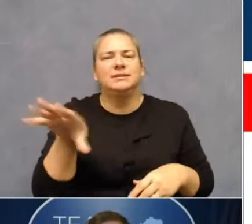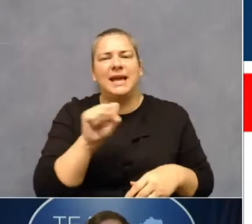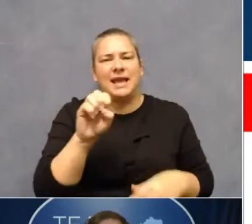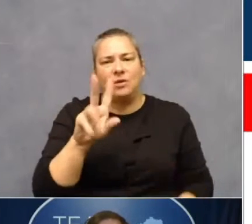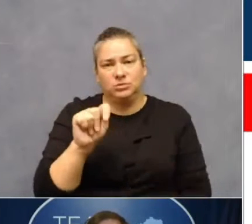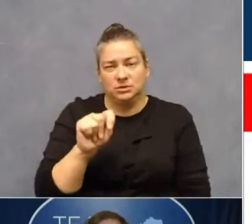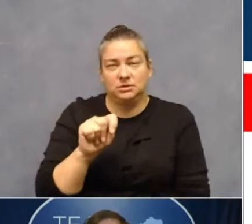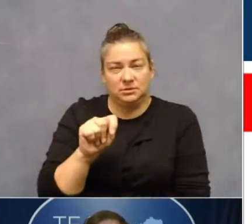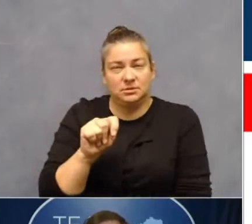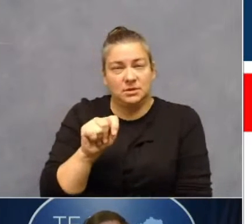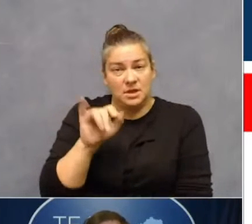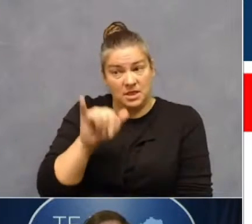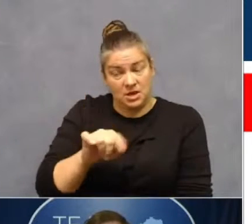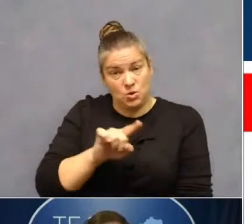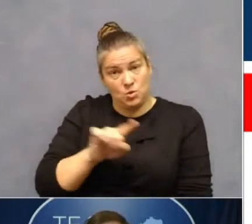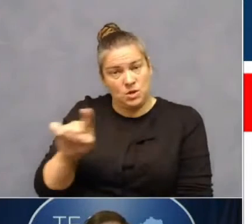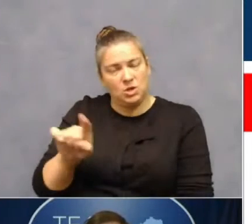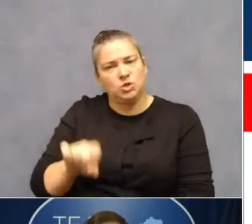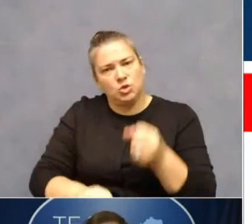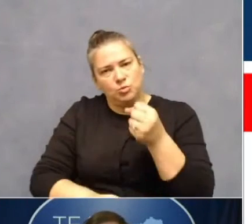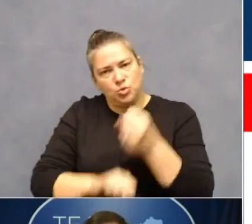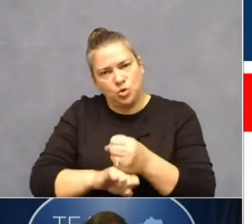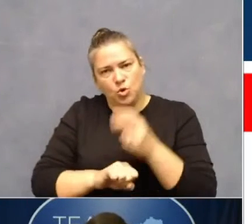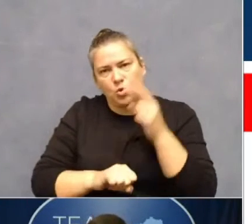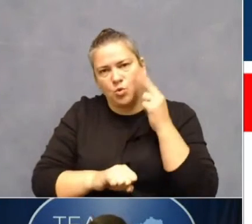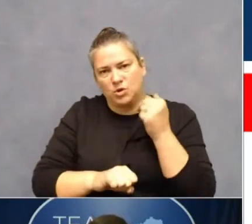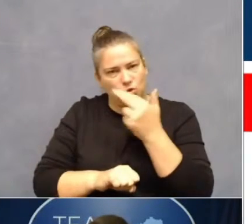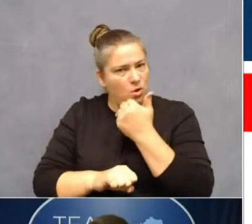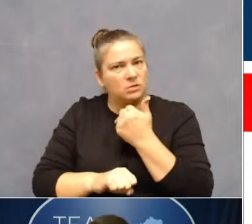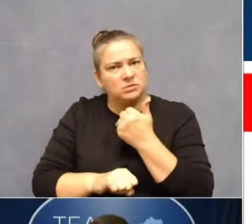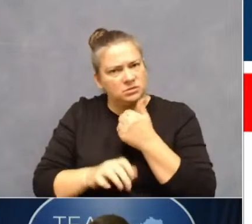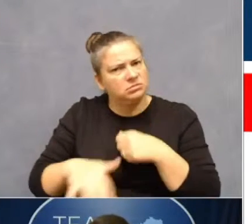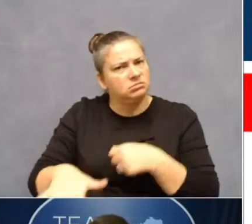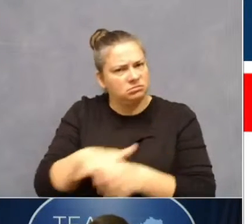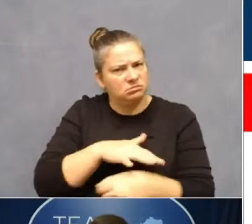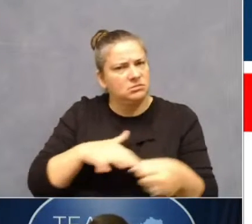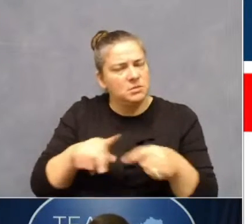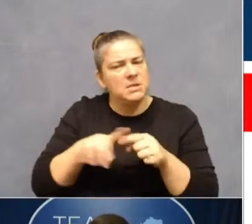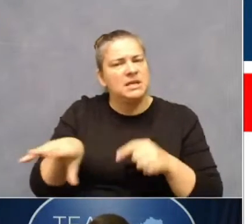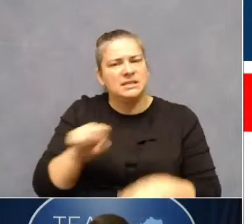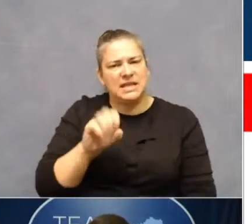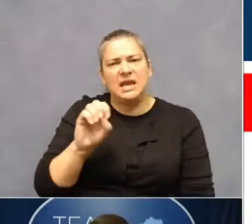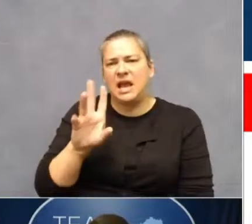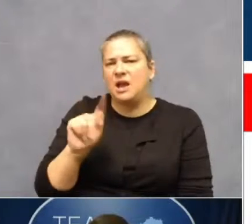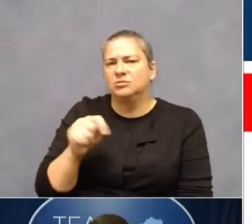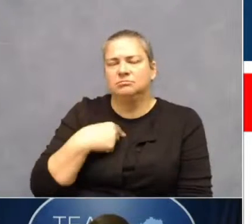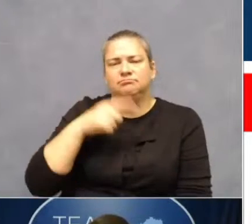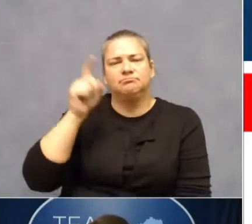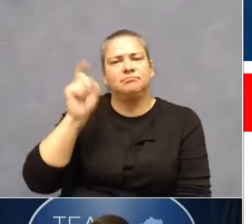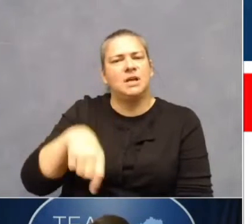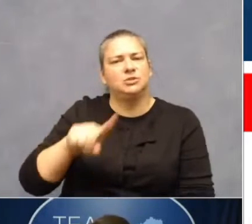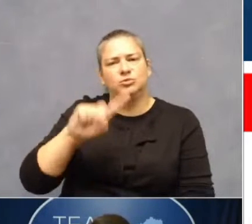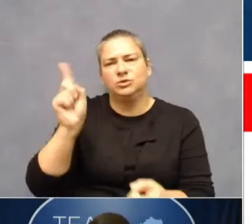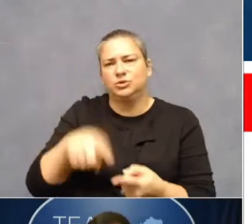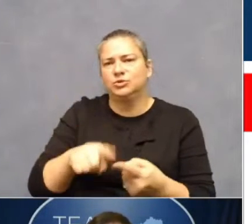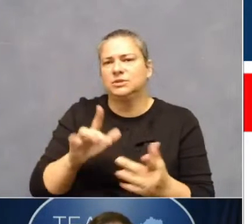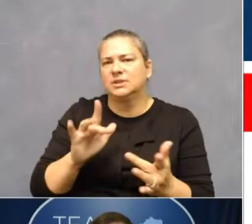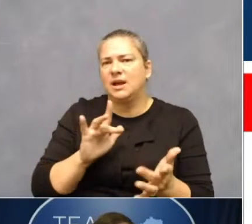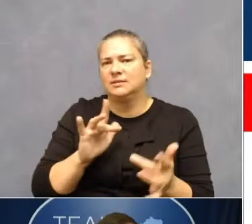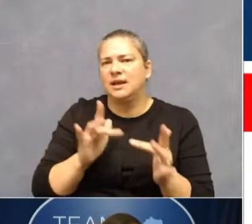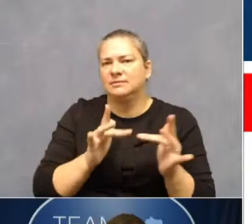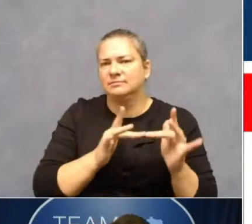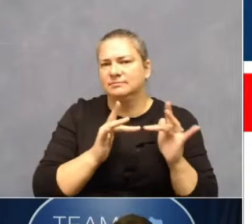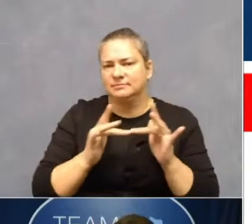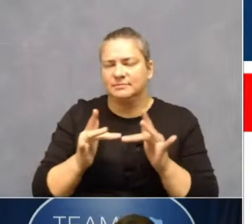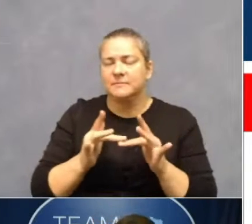again, support those restaurants around you, but do more takeout because we have to reduce our contacts. Here's the next one